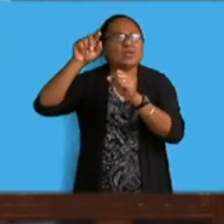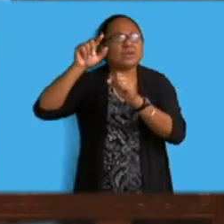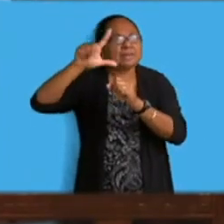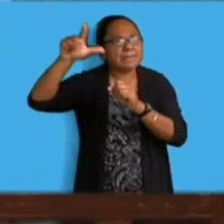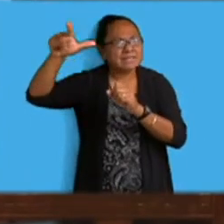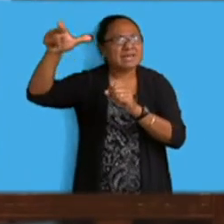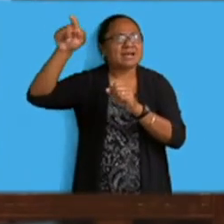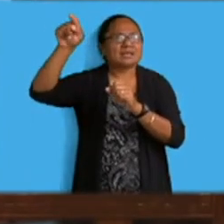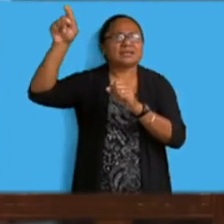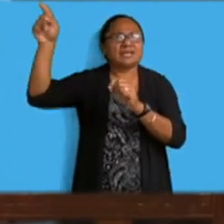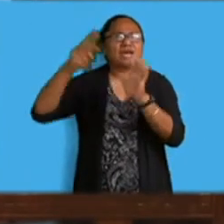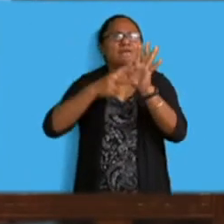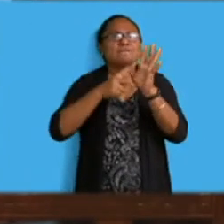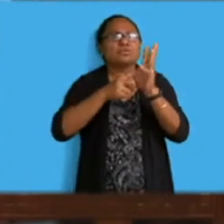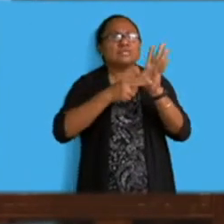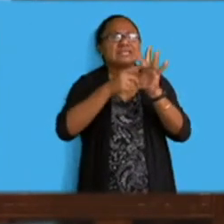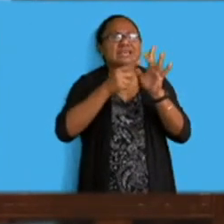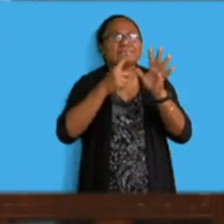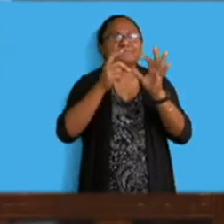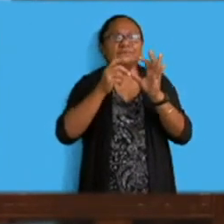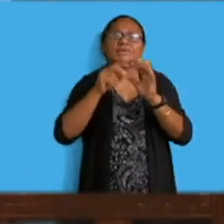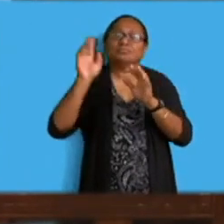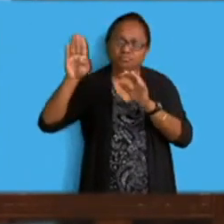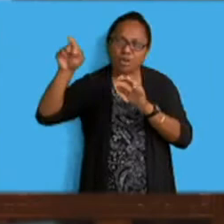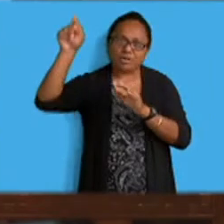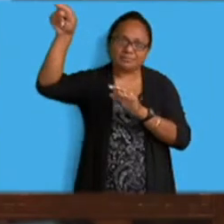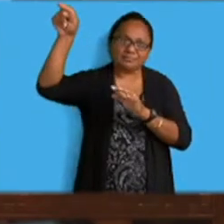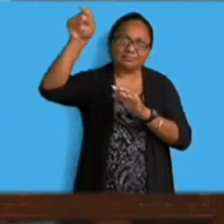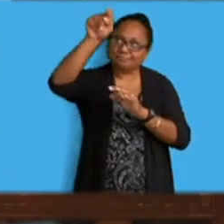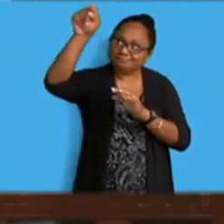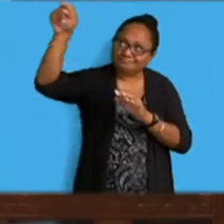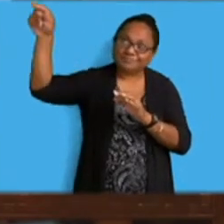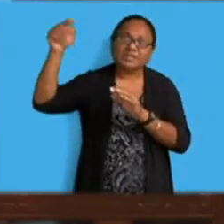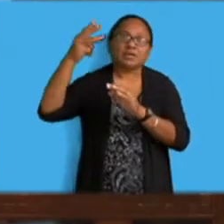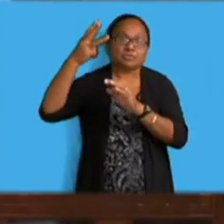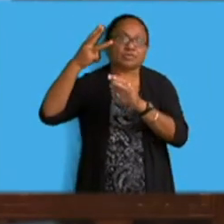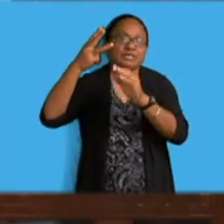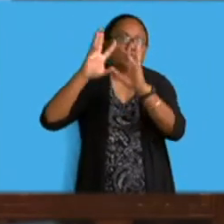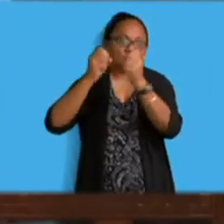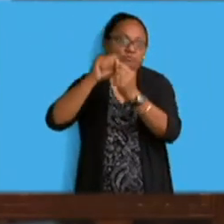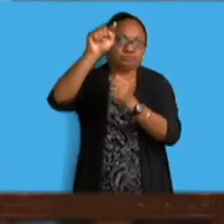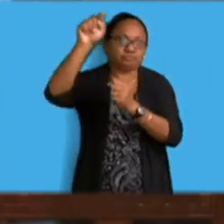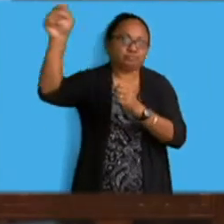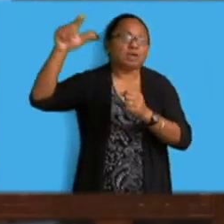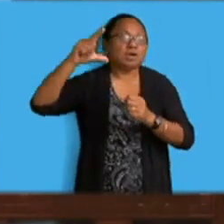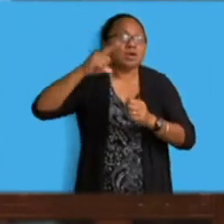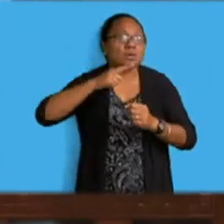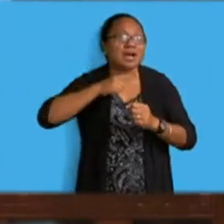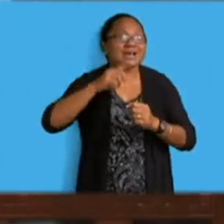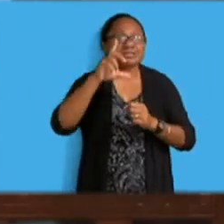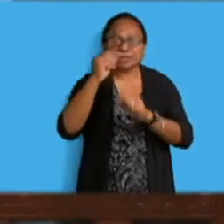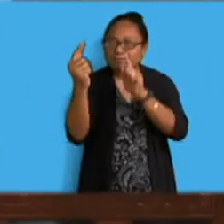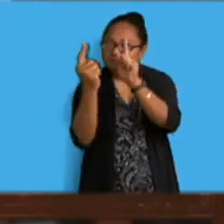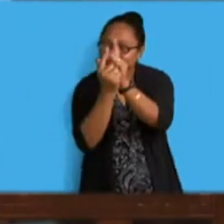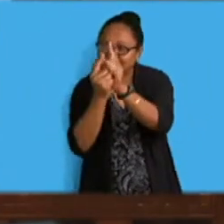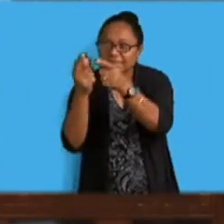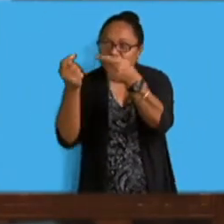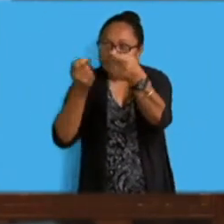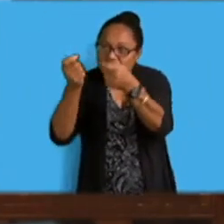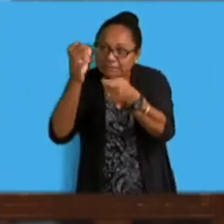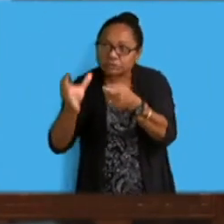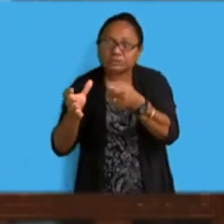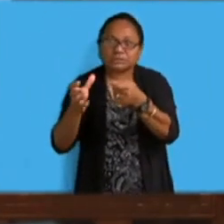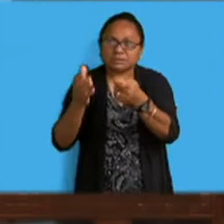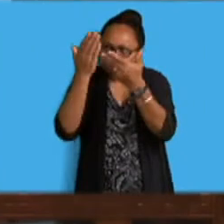one at Bunibao Primary School in Bua. So that we are able to capture, go down and meet the managers, give them the recognition that they